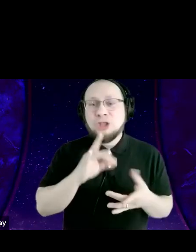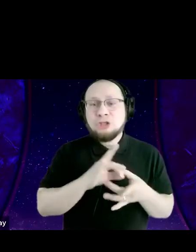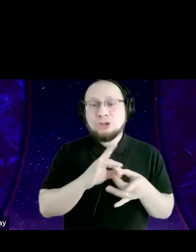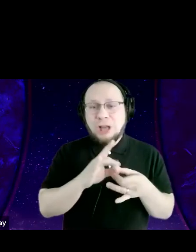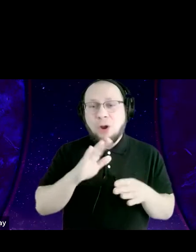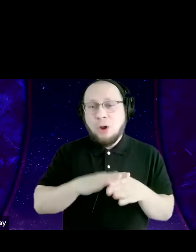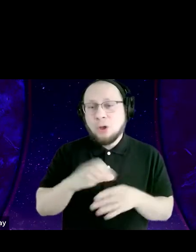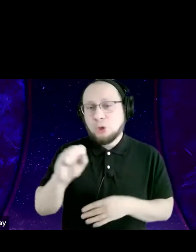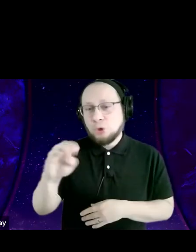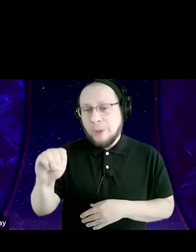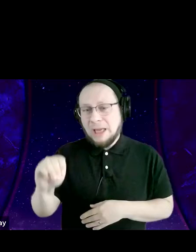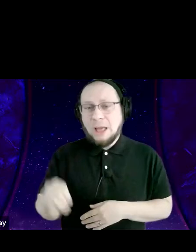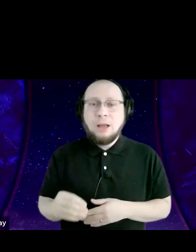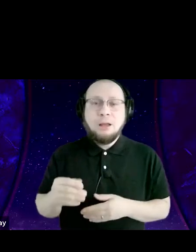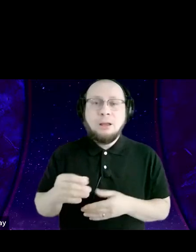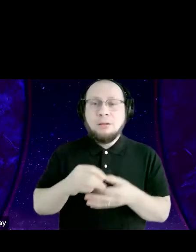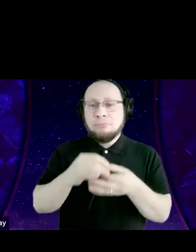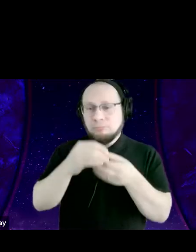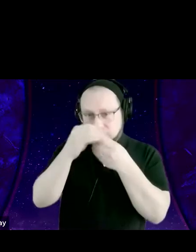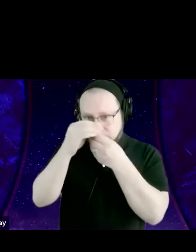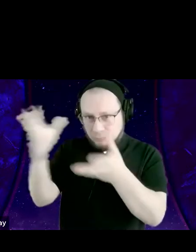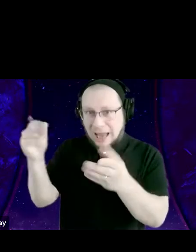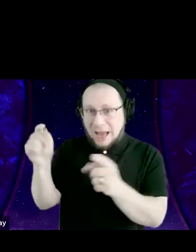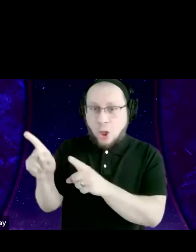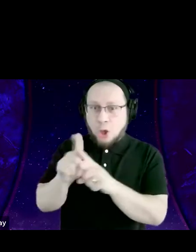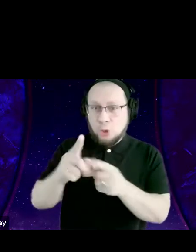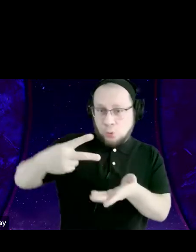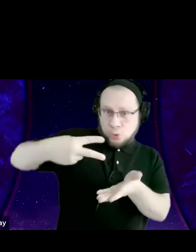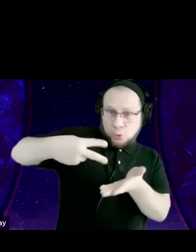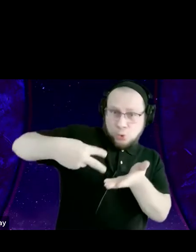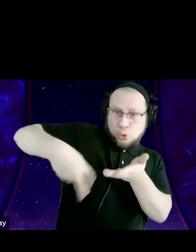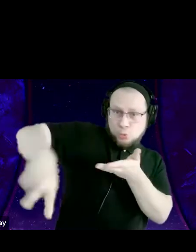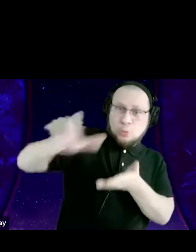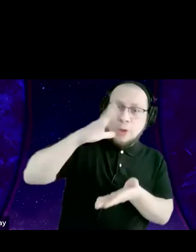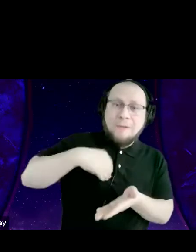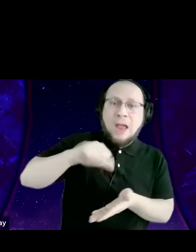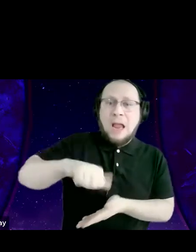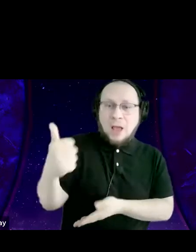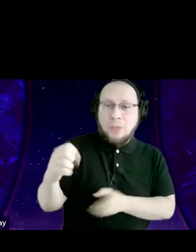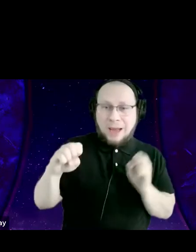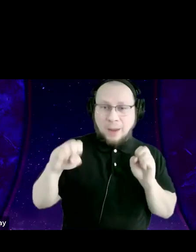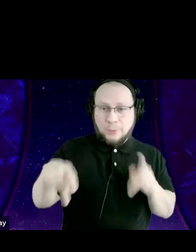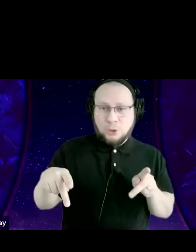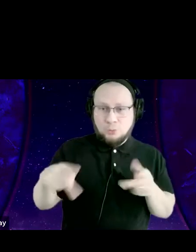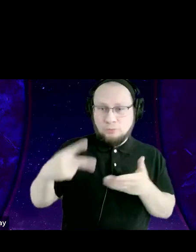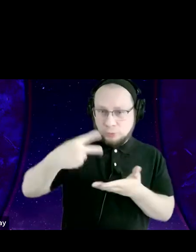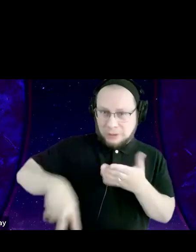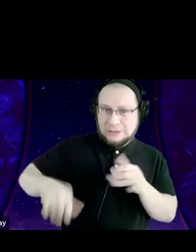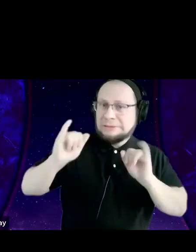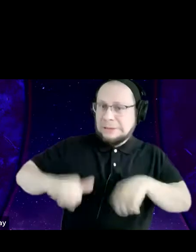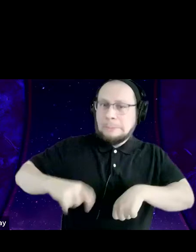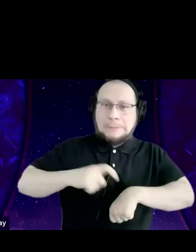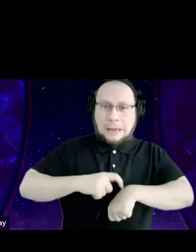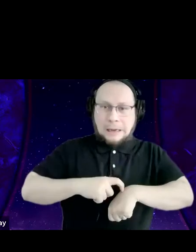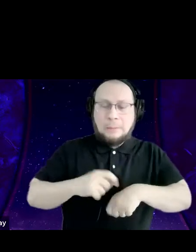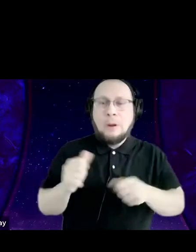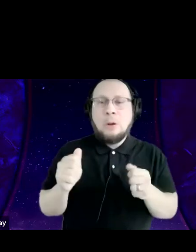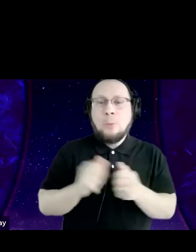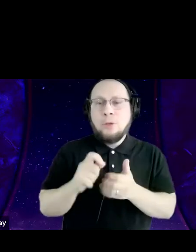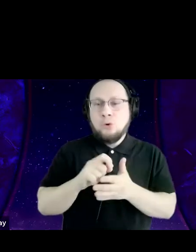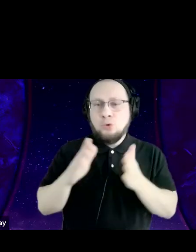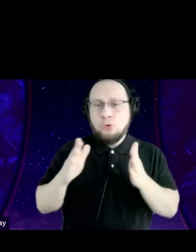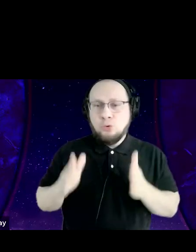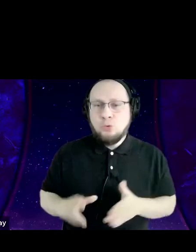a friend. We have another episode exactly 2 weeks today, 2 weeks from tonight at the same time with writer and